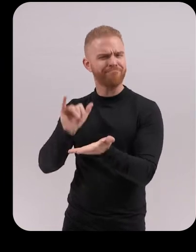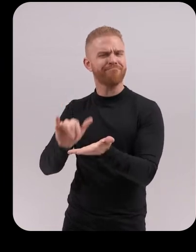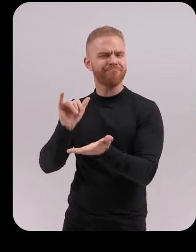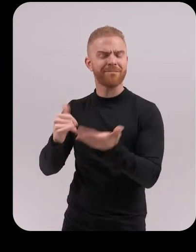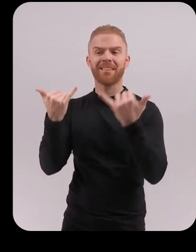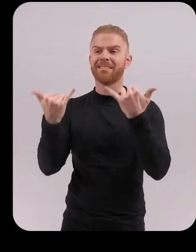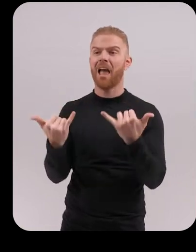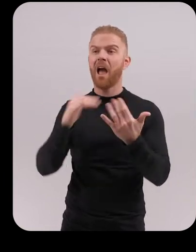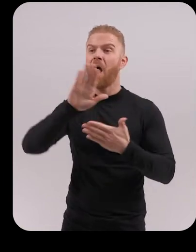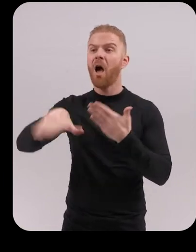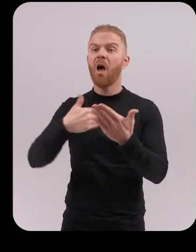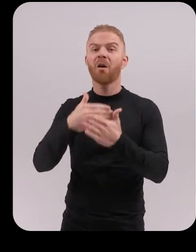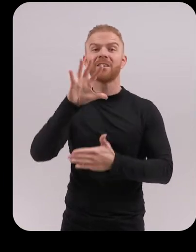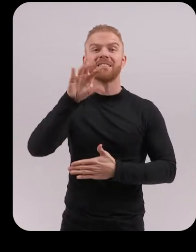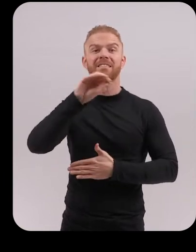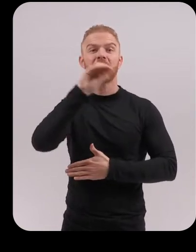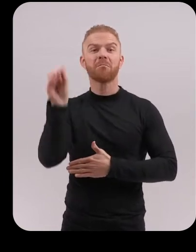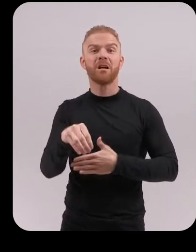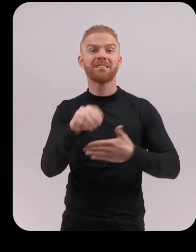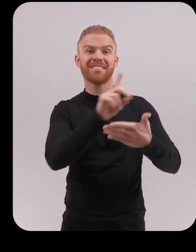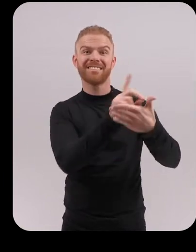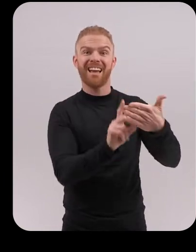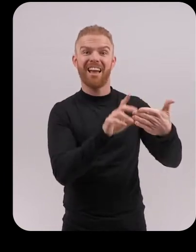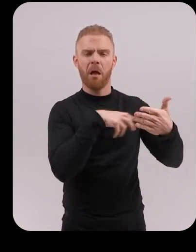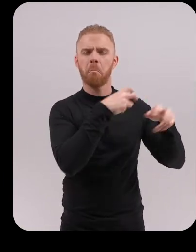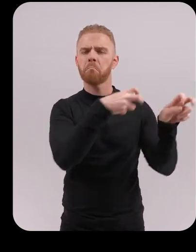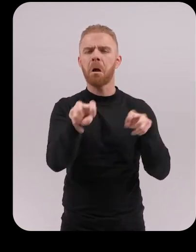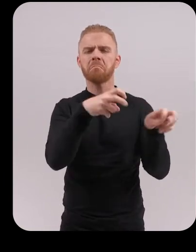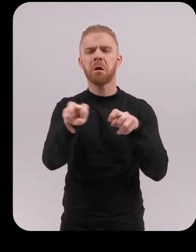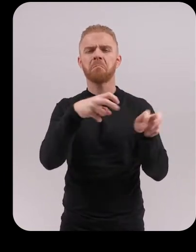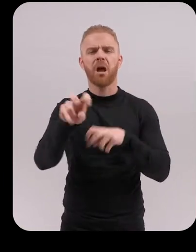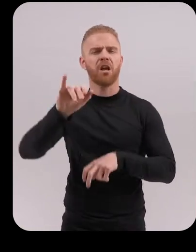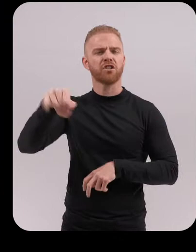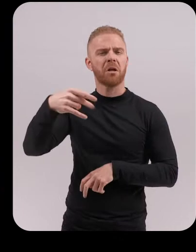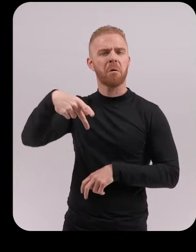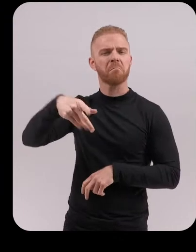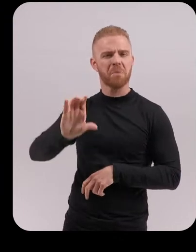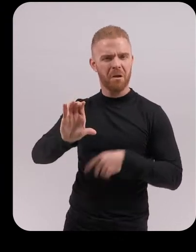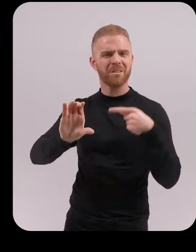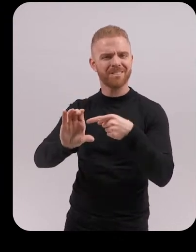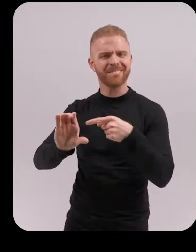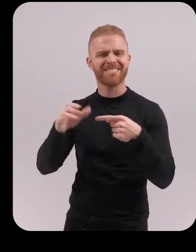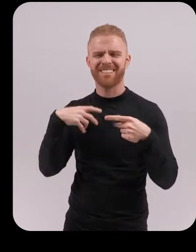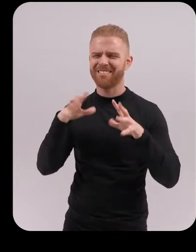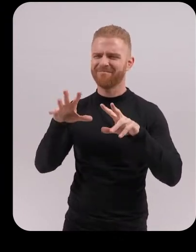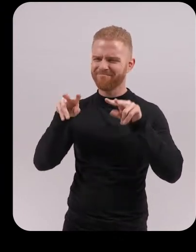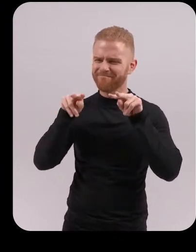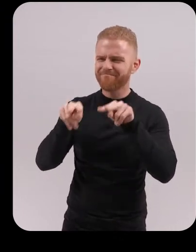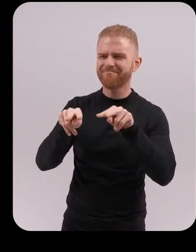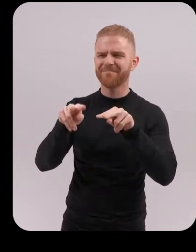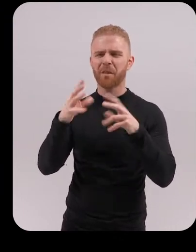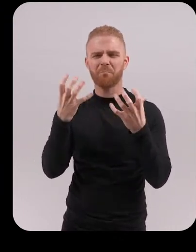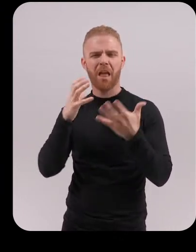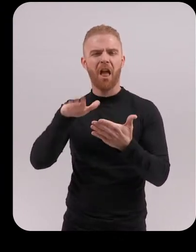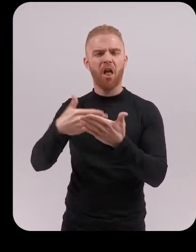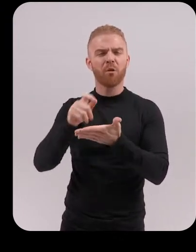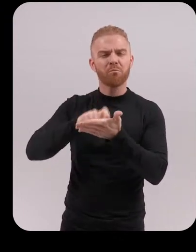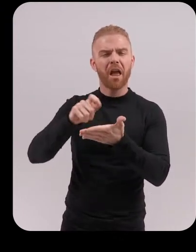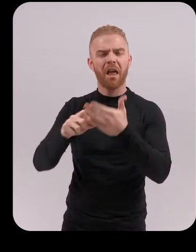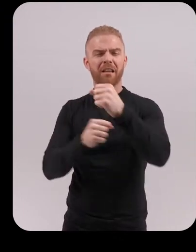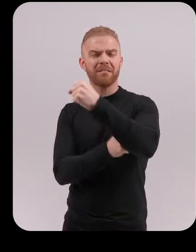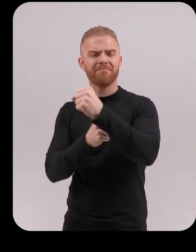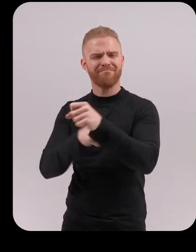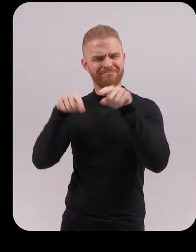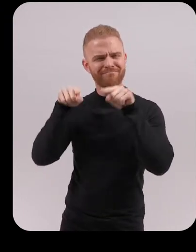around 50% of our design system to Jetpack Compose. We're investing heavily in writing our base building blocks in Compose so that our engineers can write